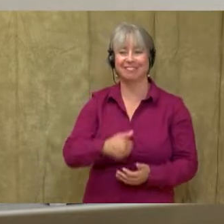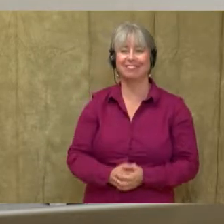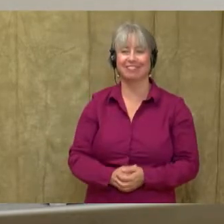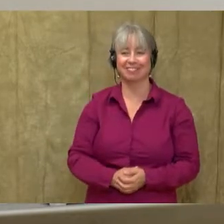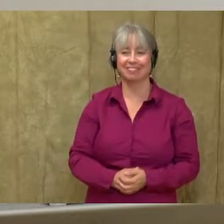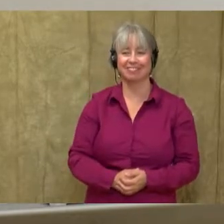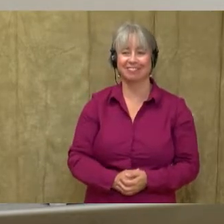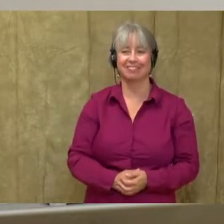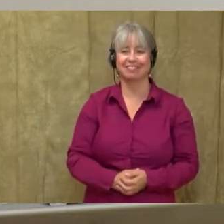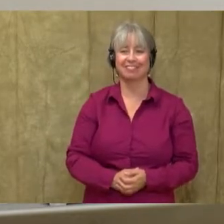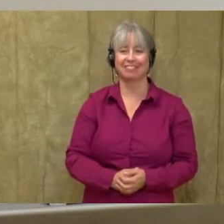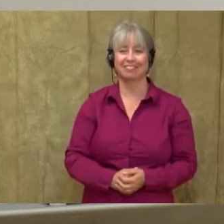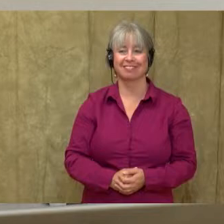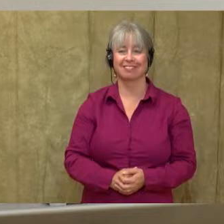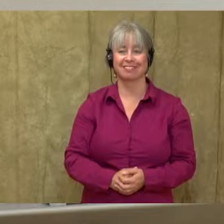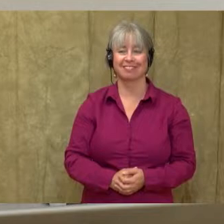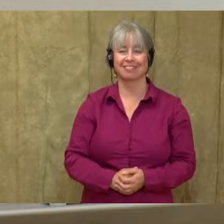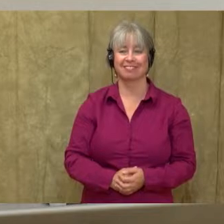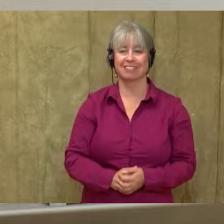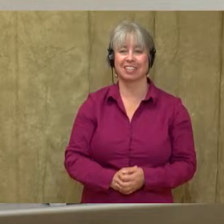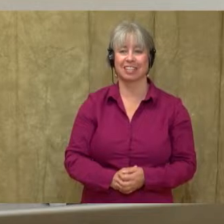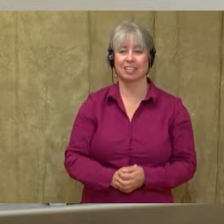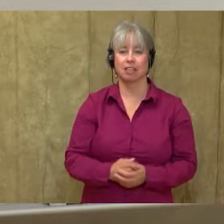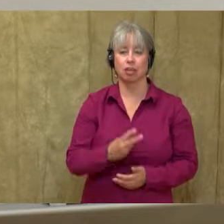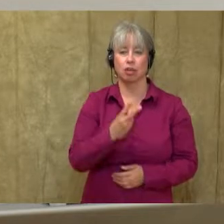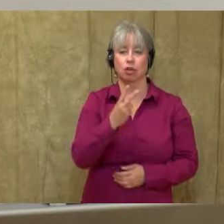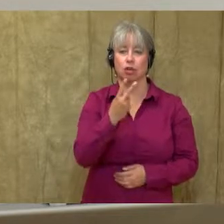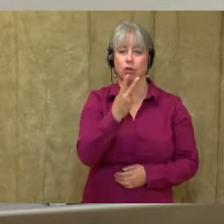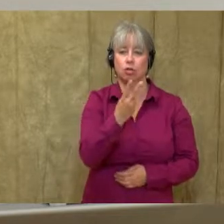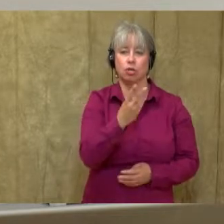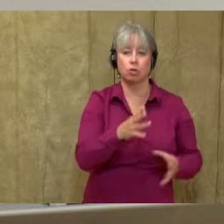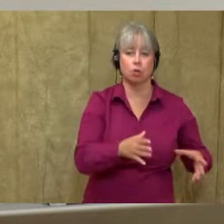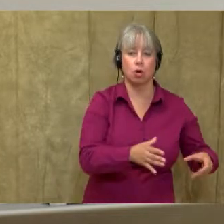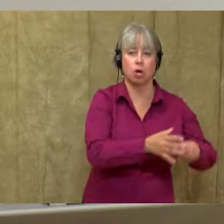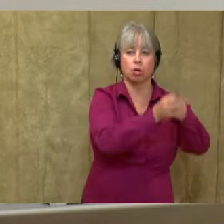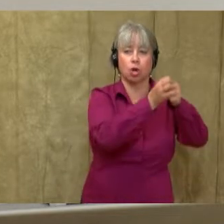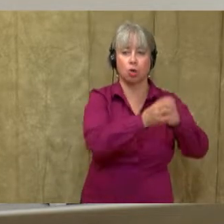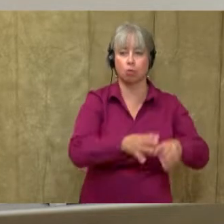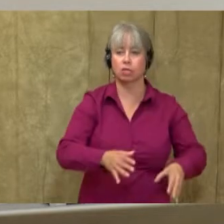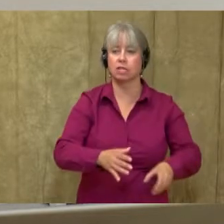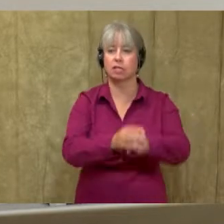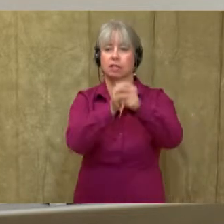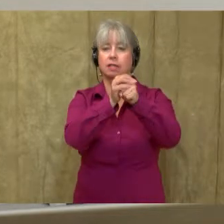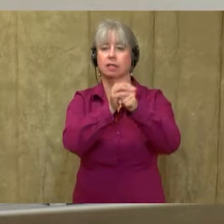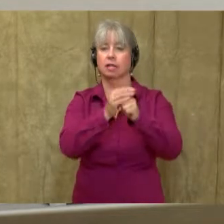And so we can say that 2 of these cones filled